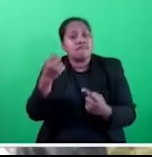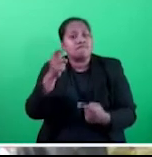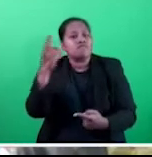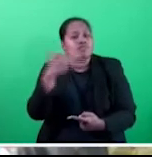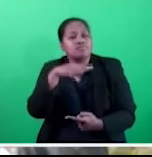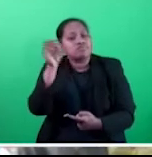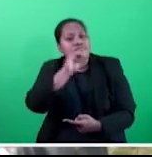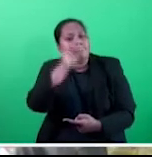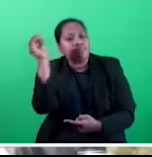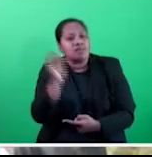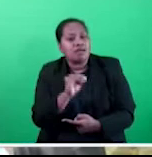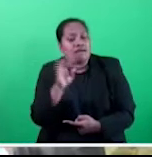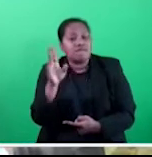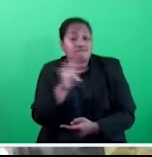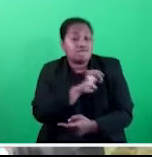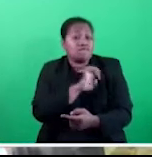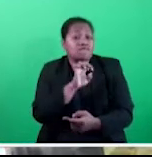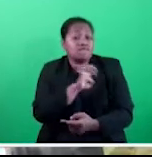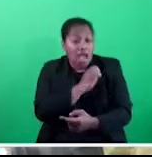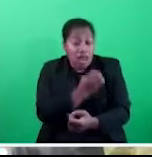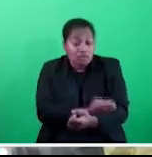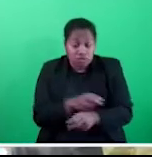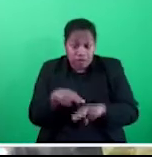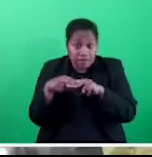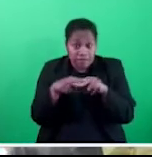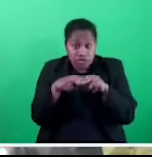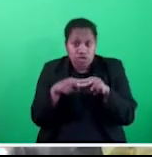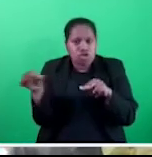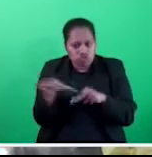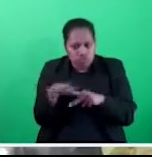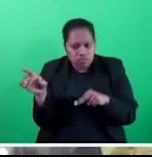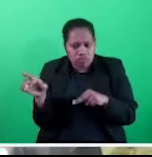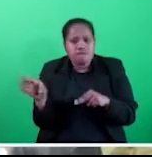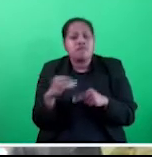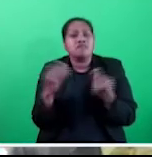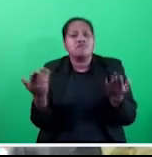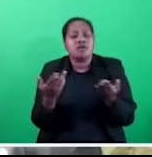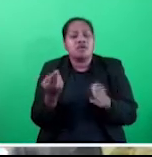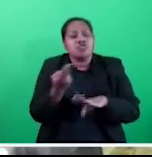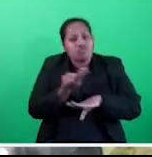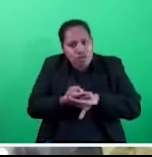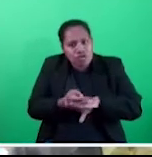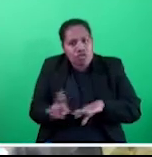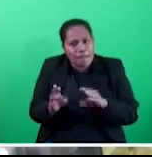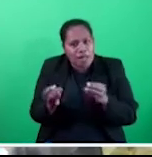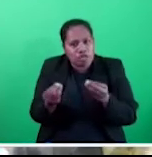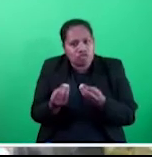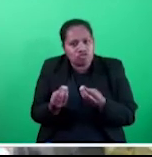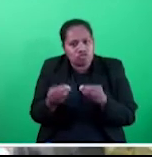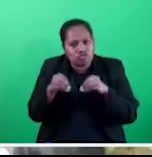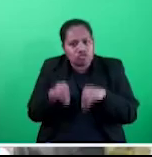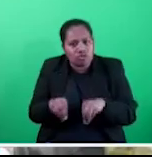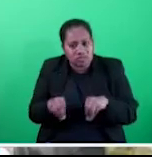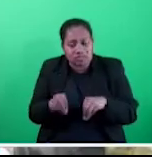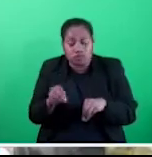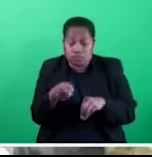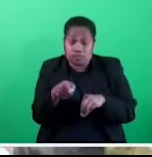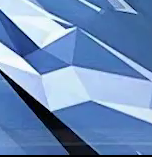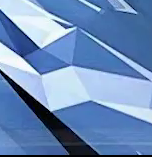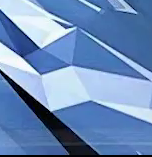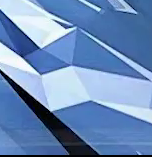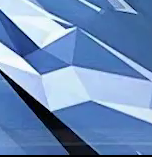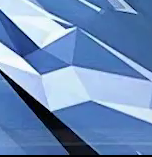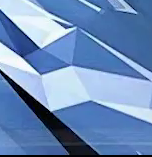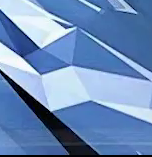100% of all energy in Fiji being coming from renewable sources. So the development of this facility